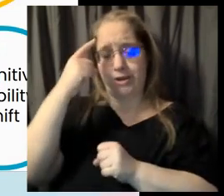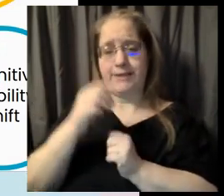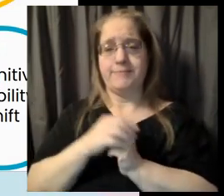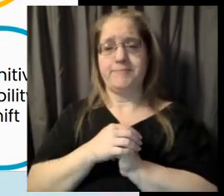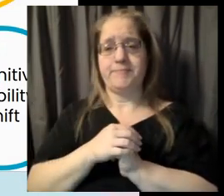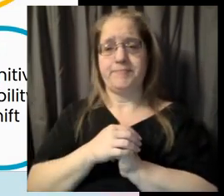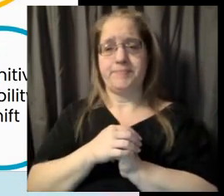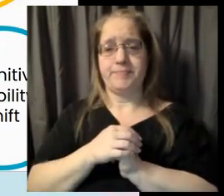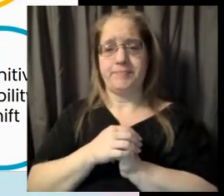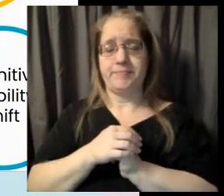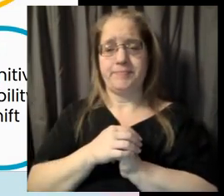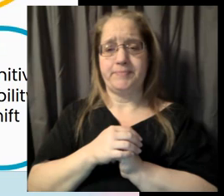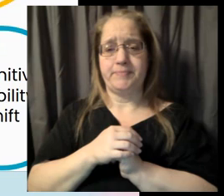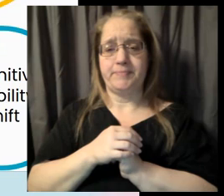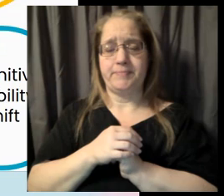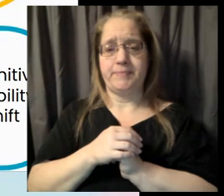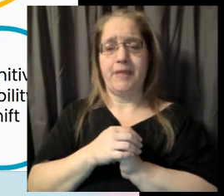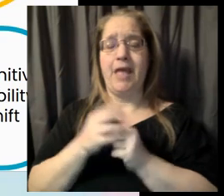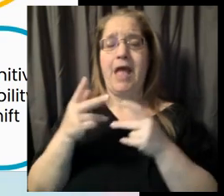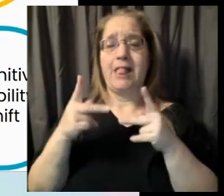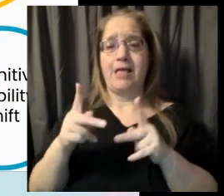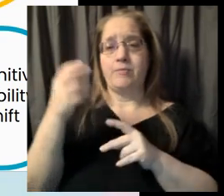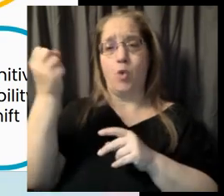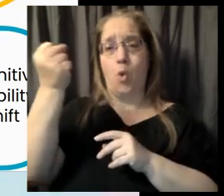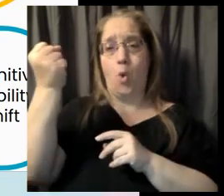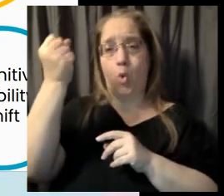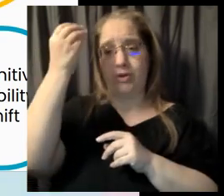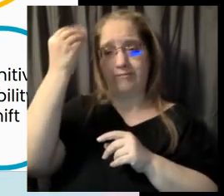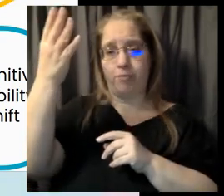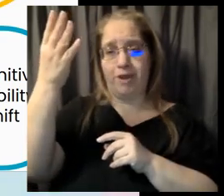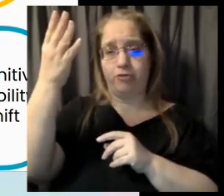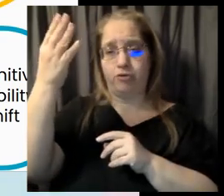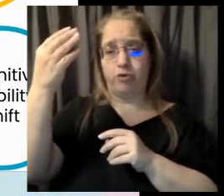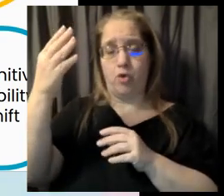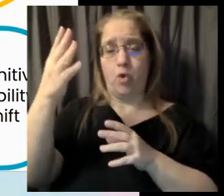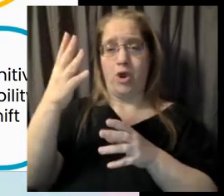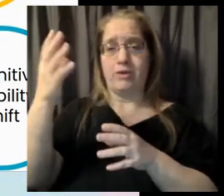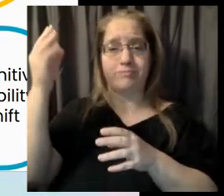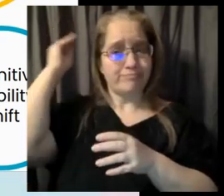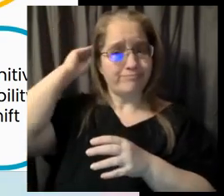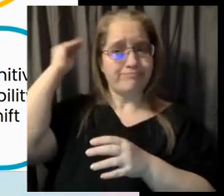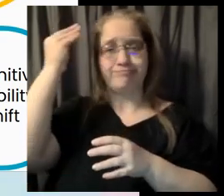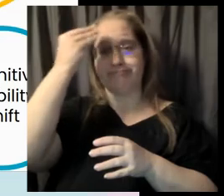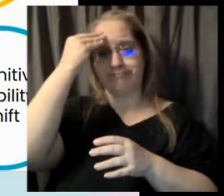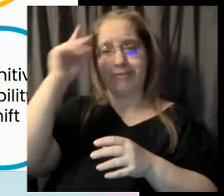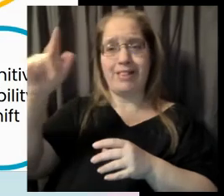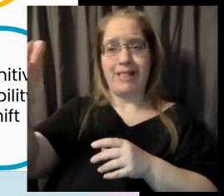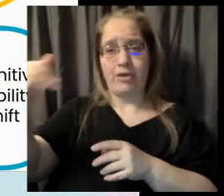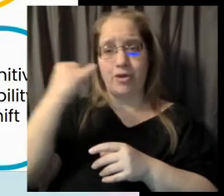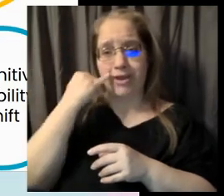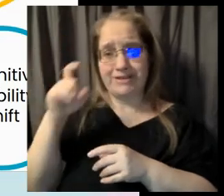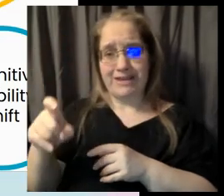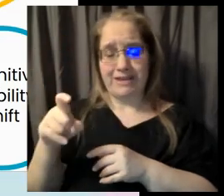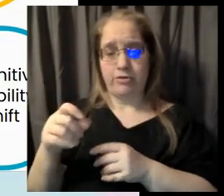allows children to hold information in their minds and access it or use it later when needed. So by supporting all